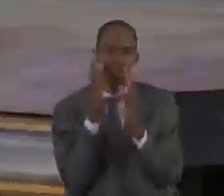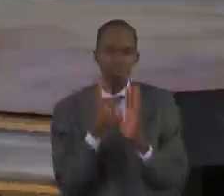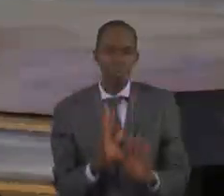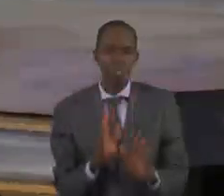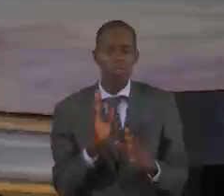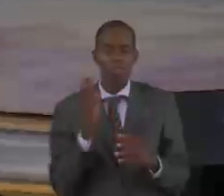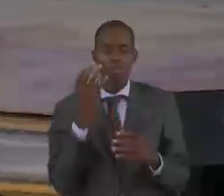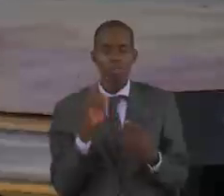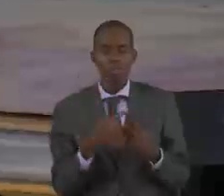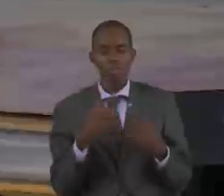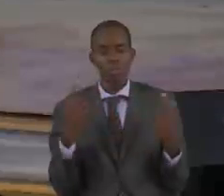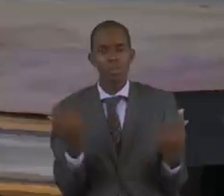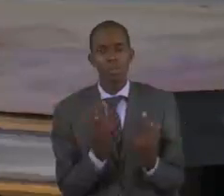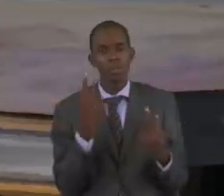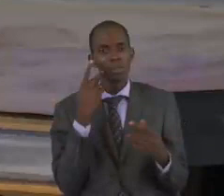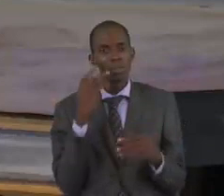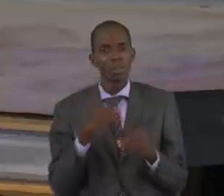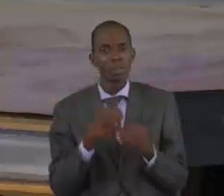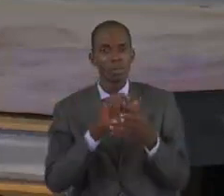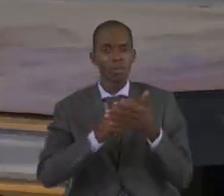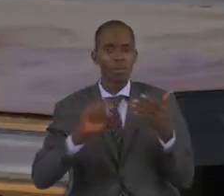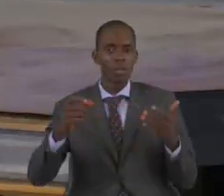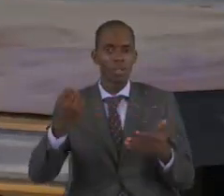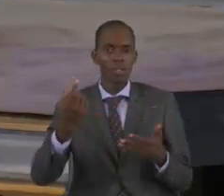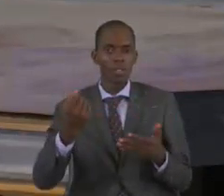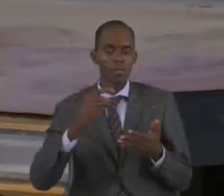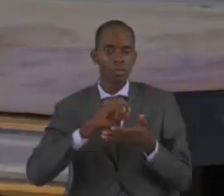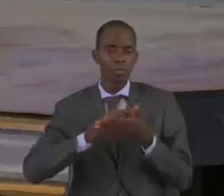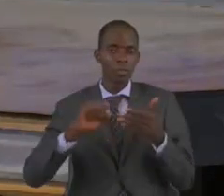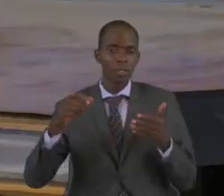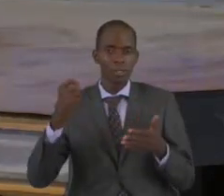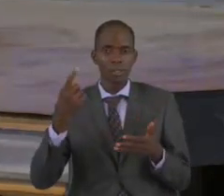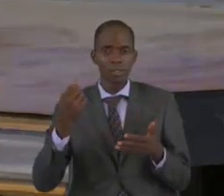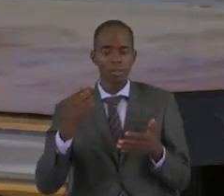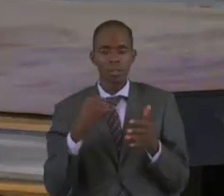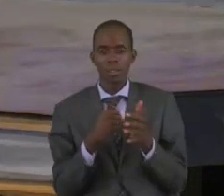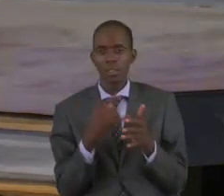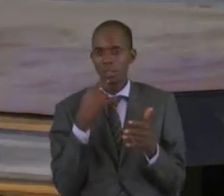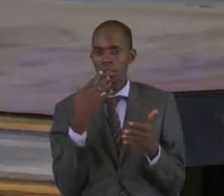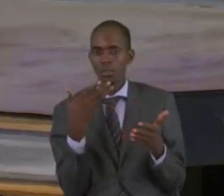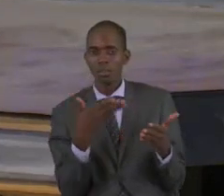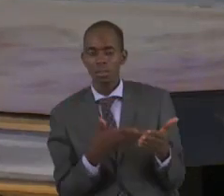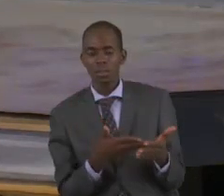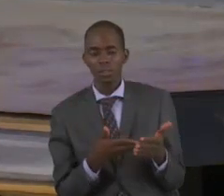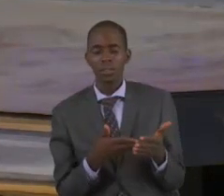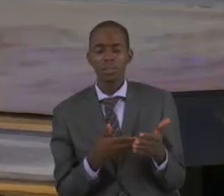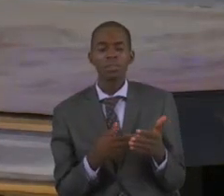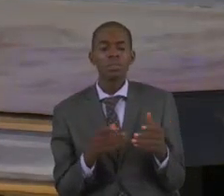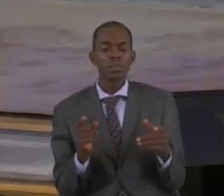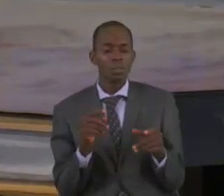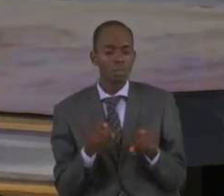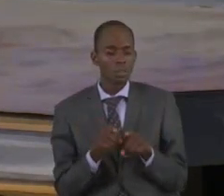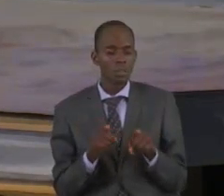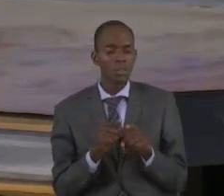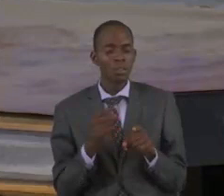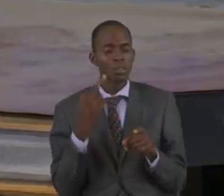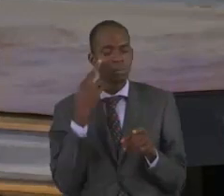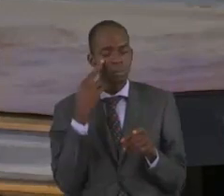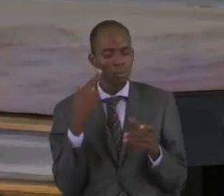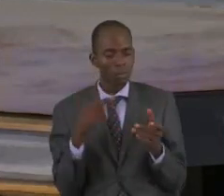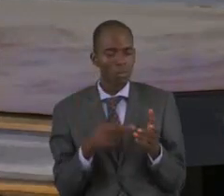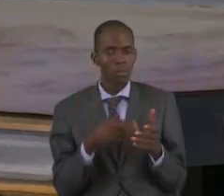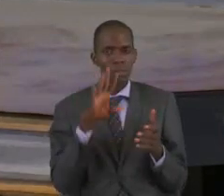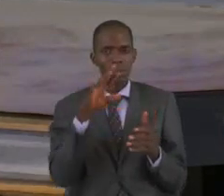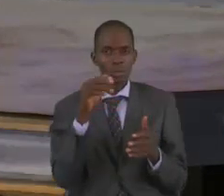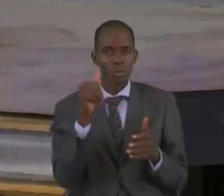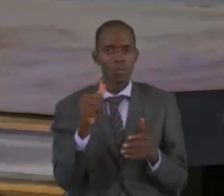verse 11. In verse 11, it tells us there, likewise, reckon ye also yourselves to